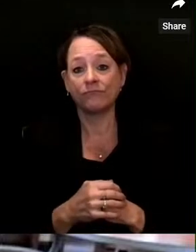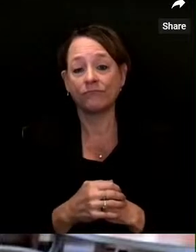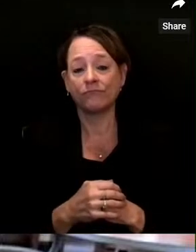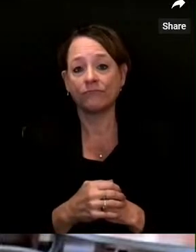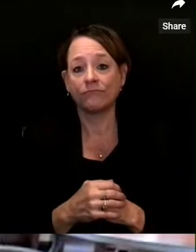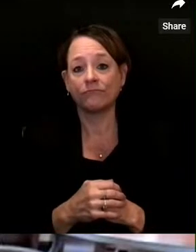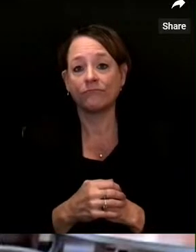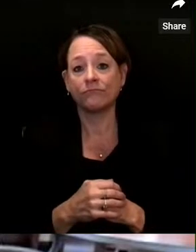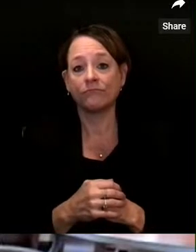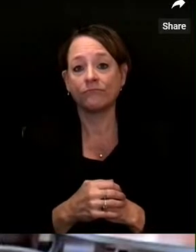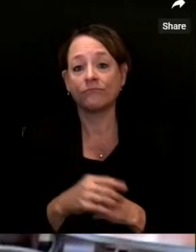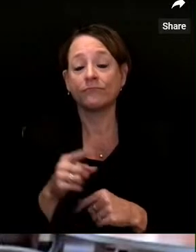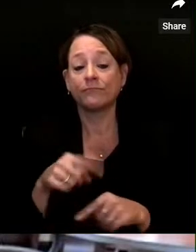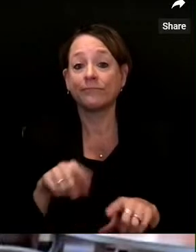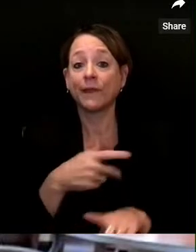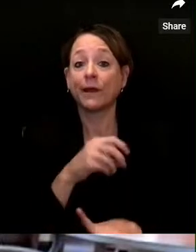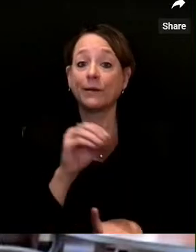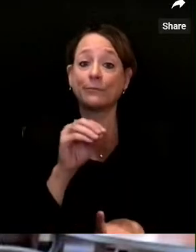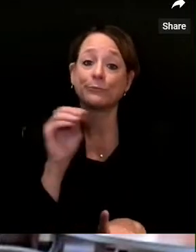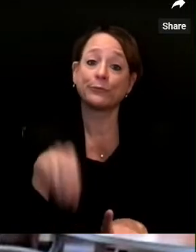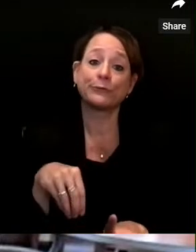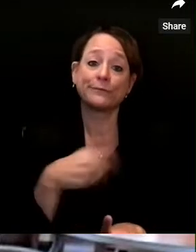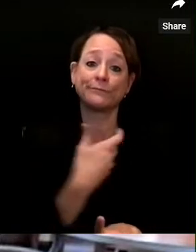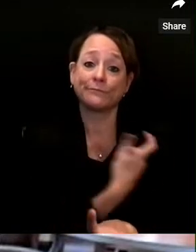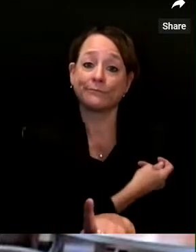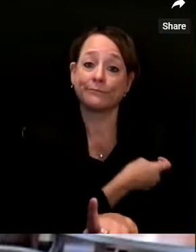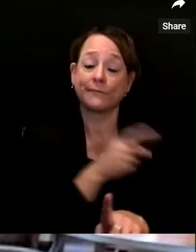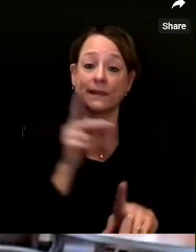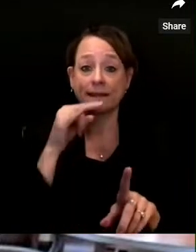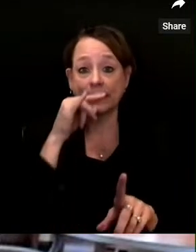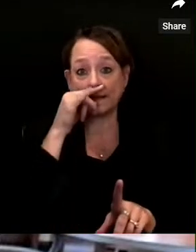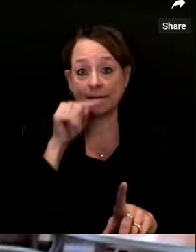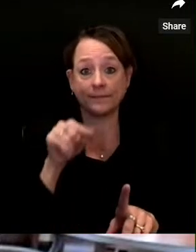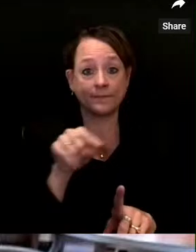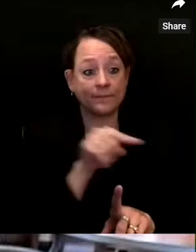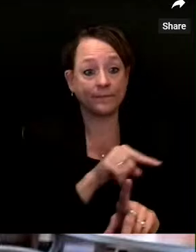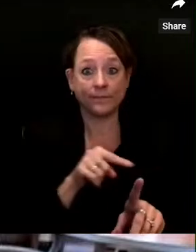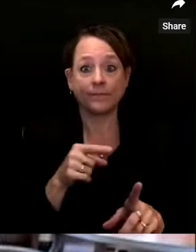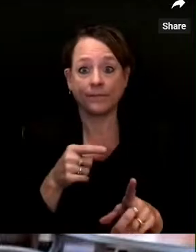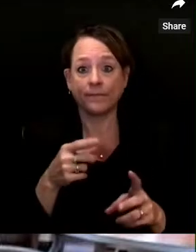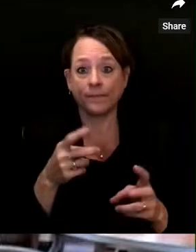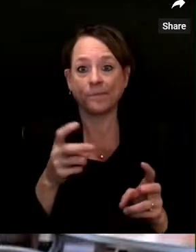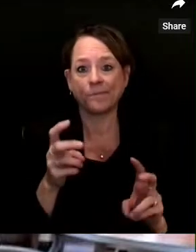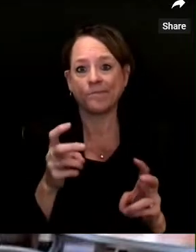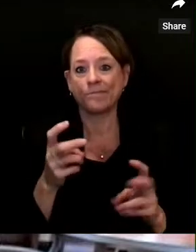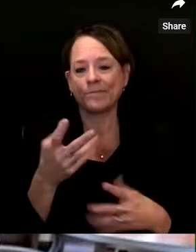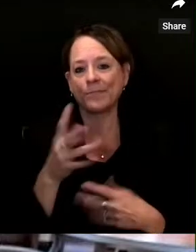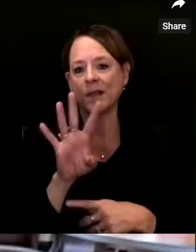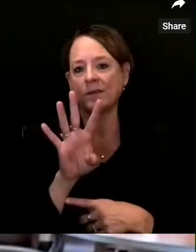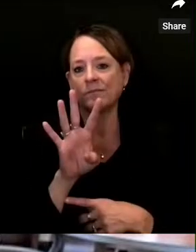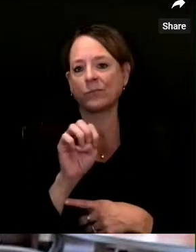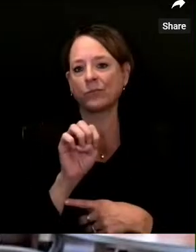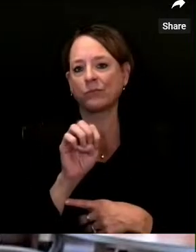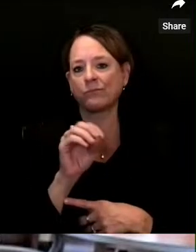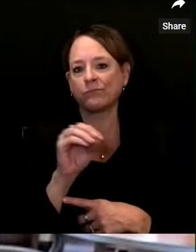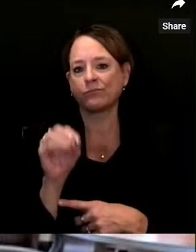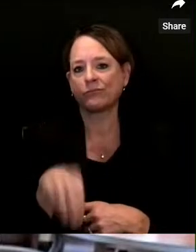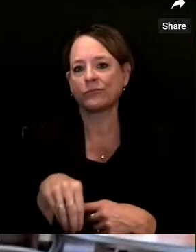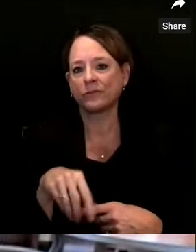to be less than we would like it to be. We've got about 40% of the 12 to 15-year-olds vaccinated,